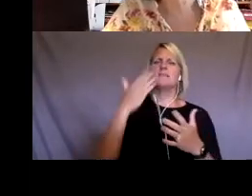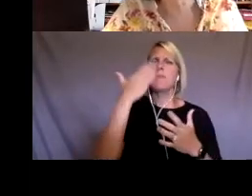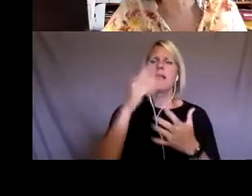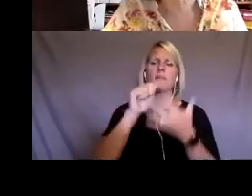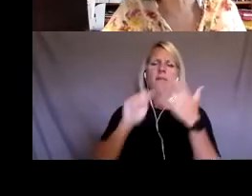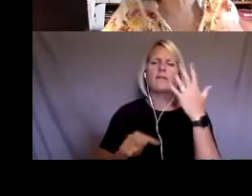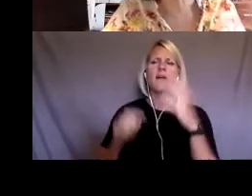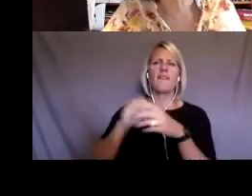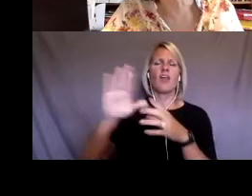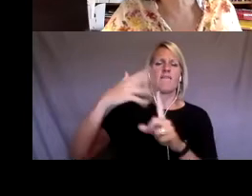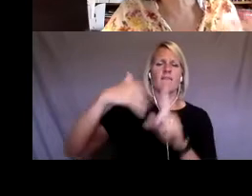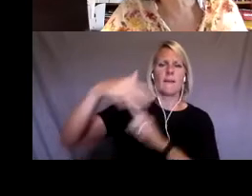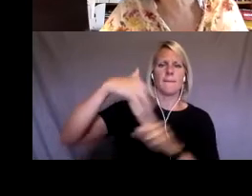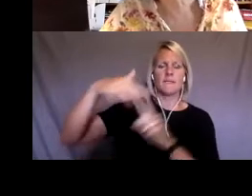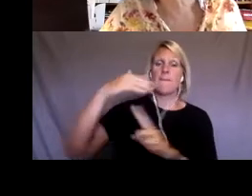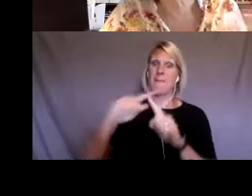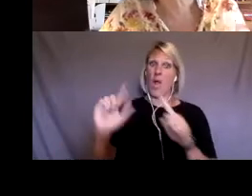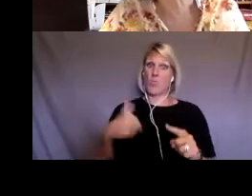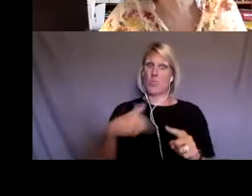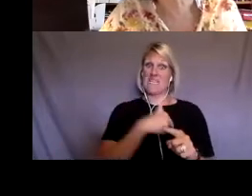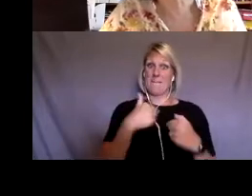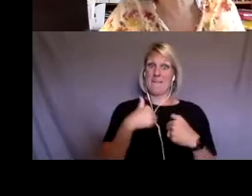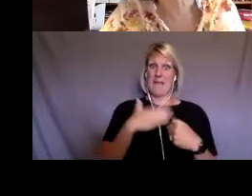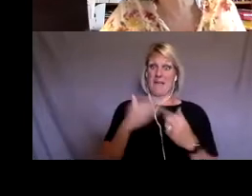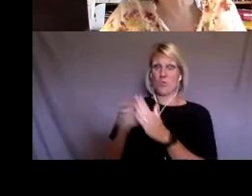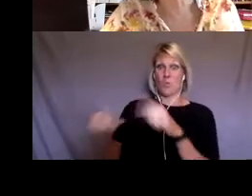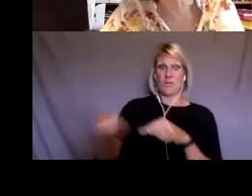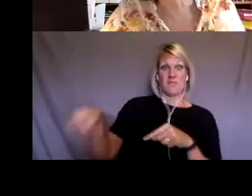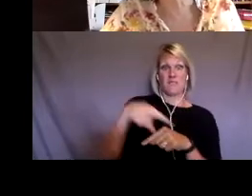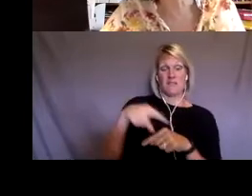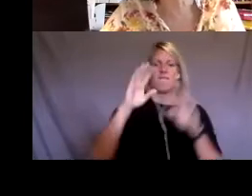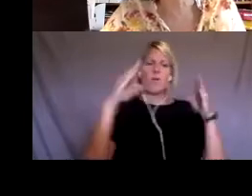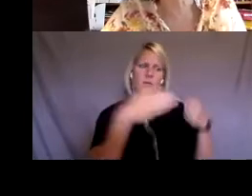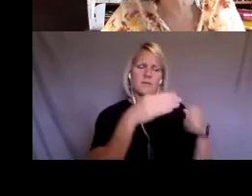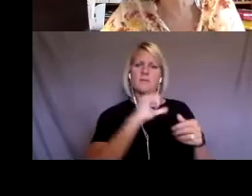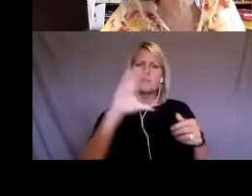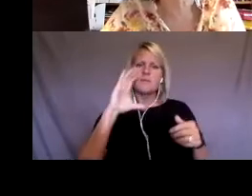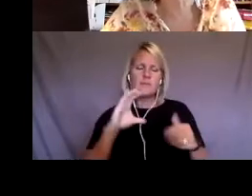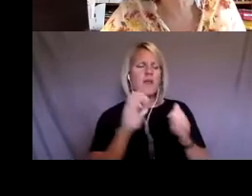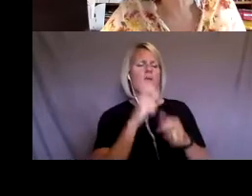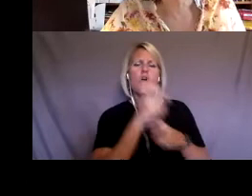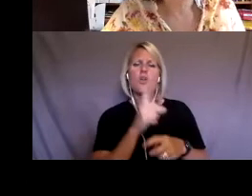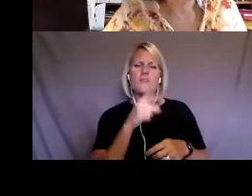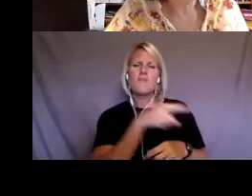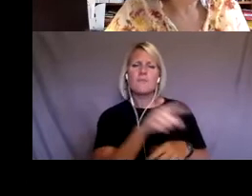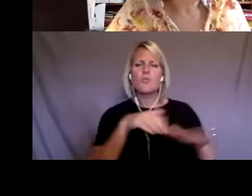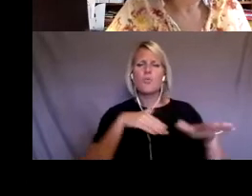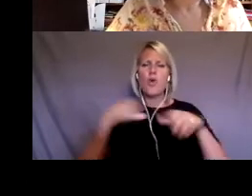on older adults and find how easy or difficult was for them to walk in their neighborhoods.